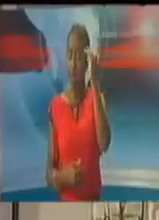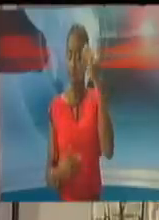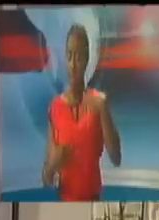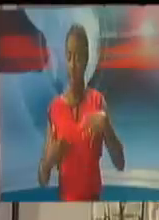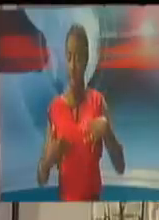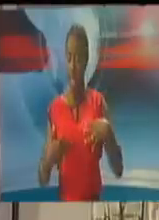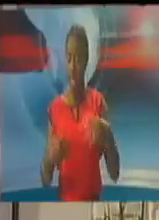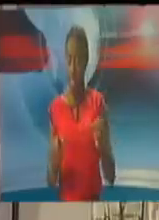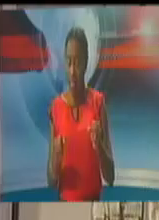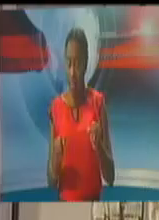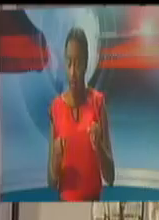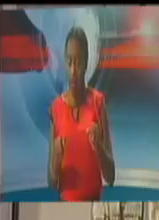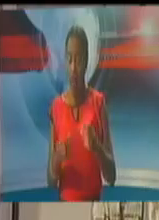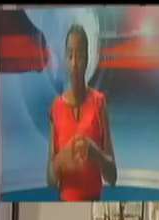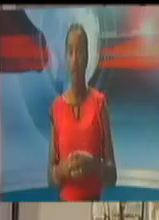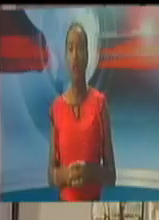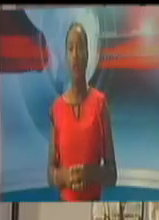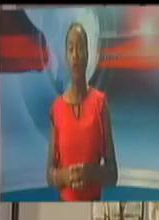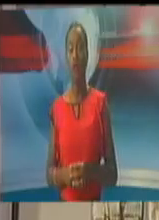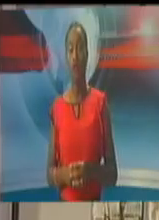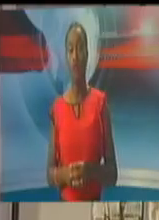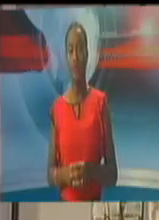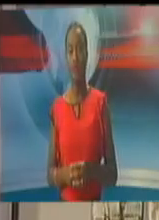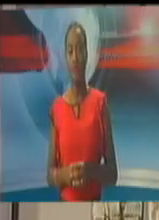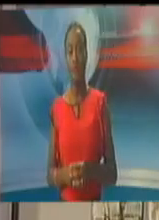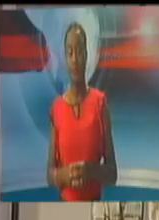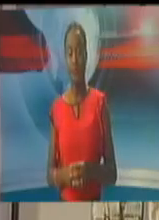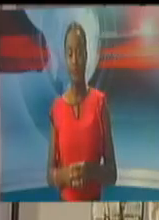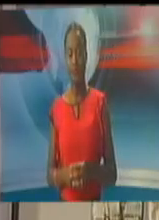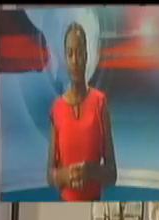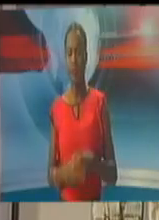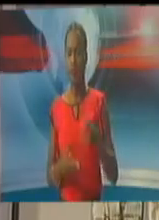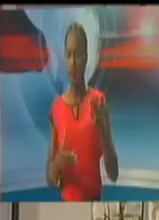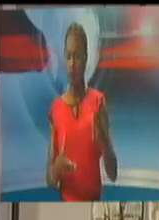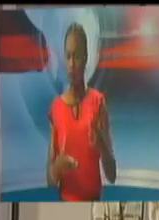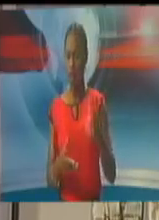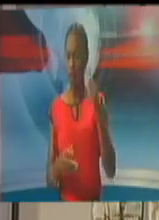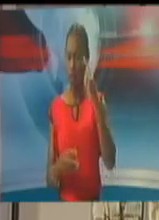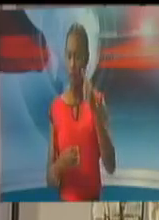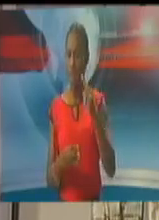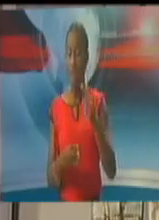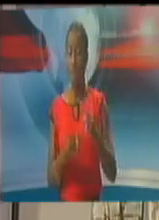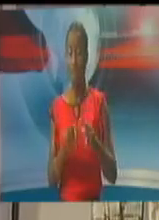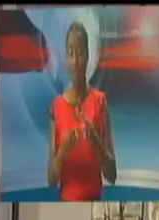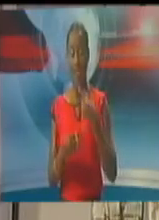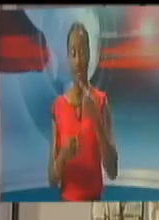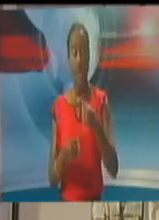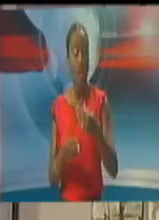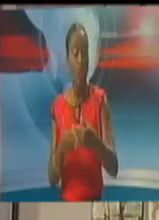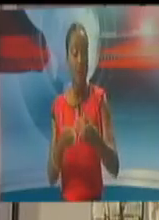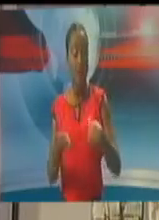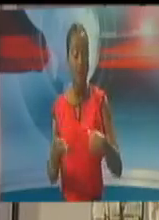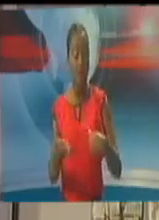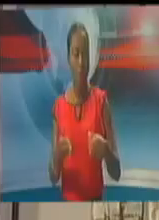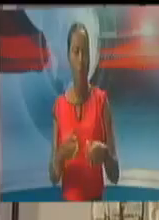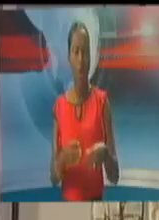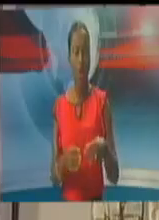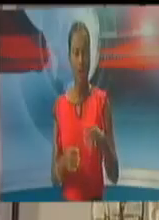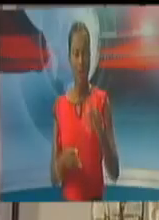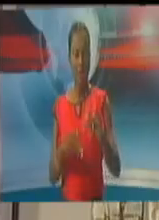We would have said that the population in St. Anne's was decreased from 1,000 to about